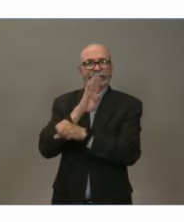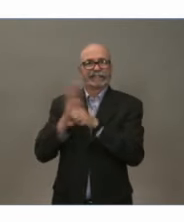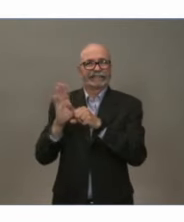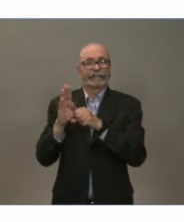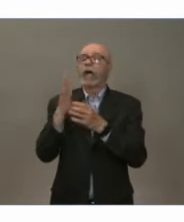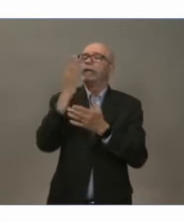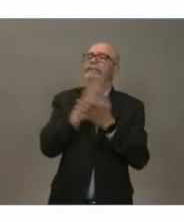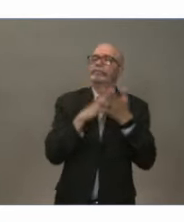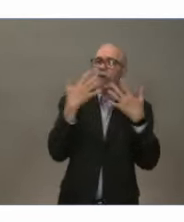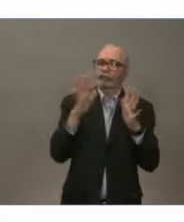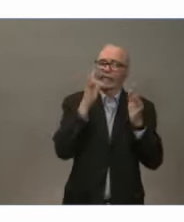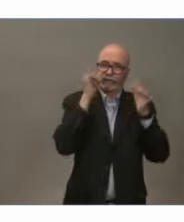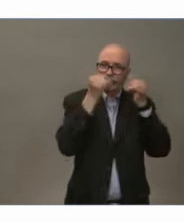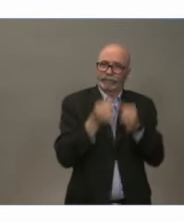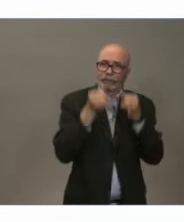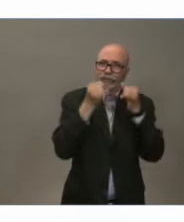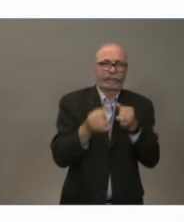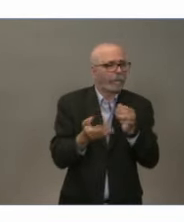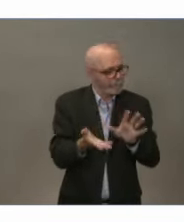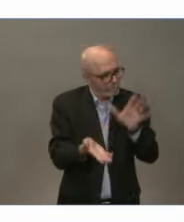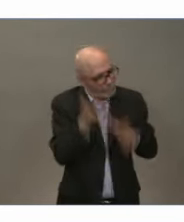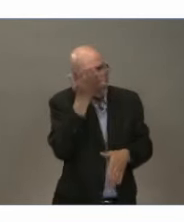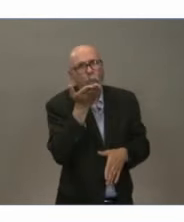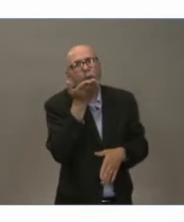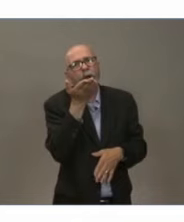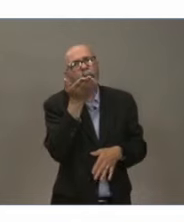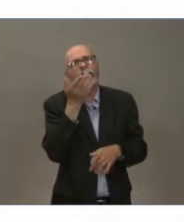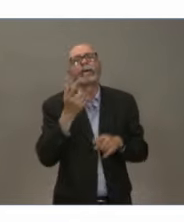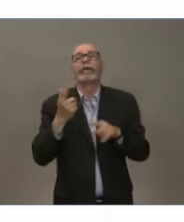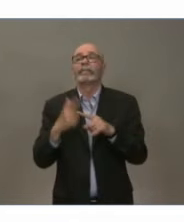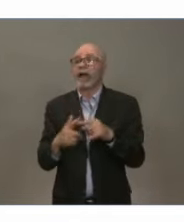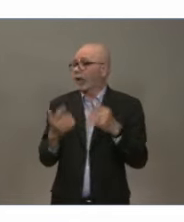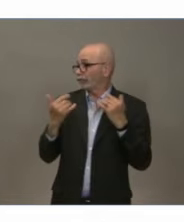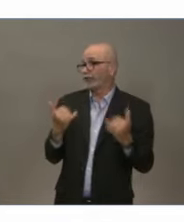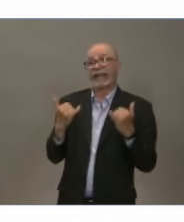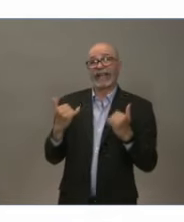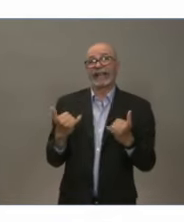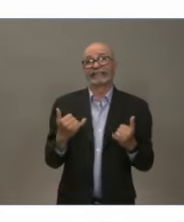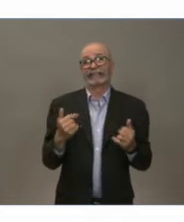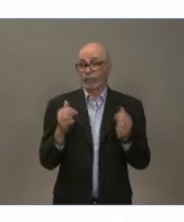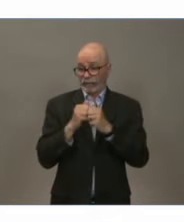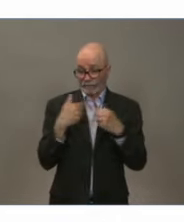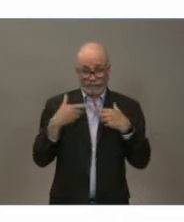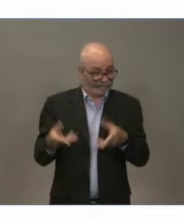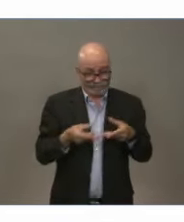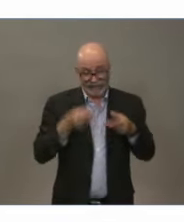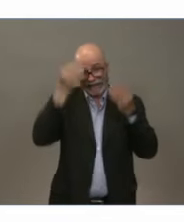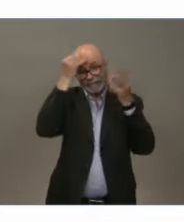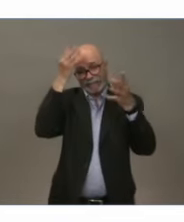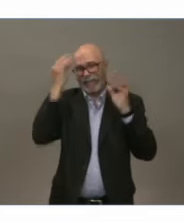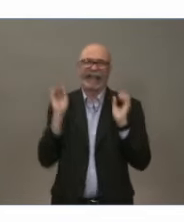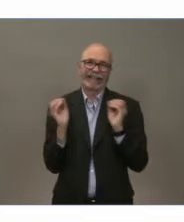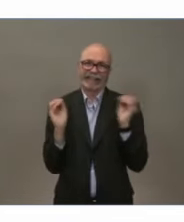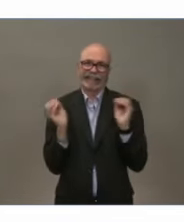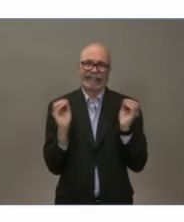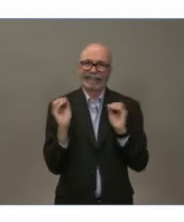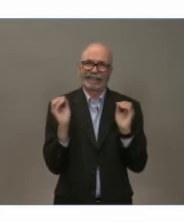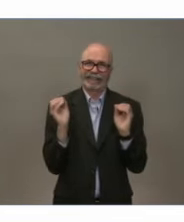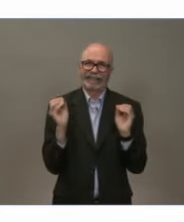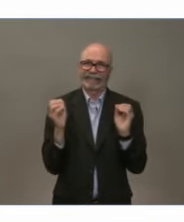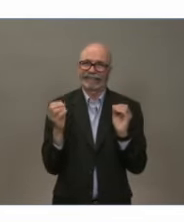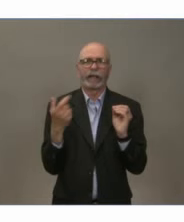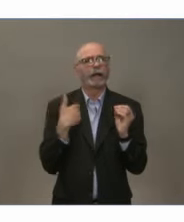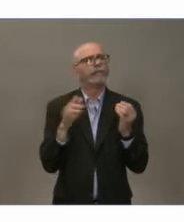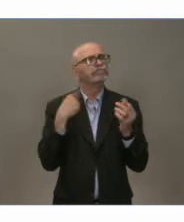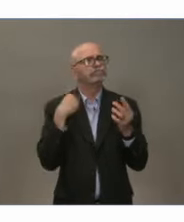higher than that as well. But I can get you the exact numbers. I don't have them in front of me. I'd be guessing, but we are pleased with the applications.